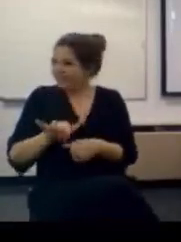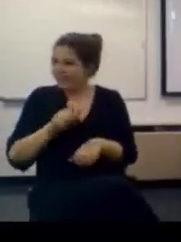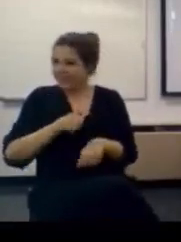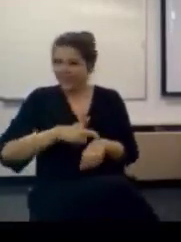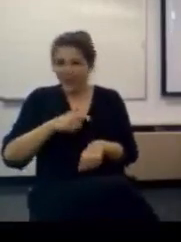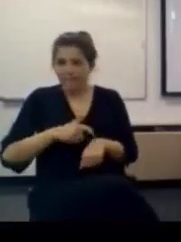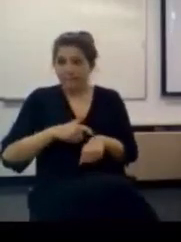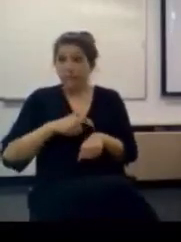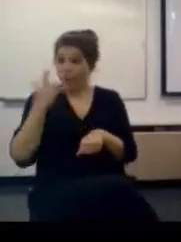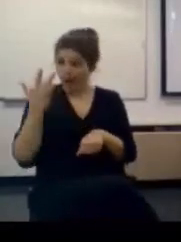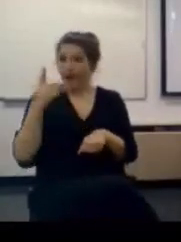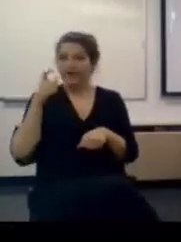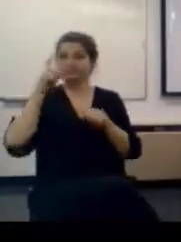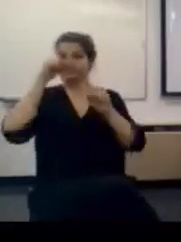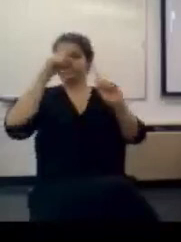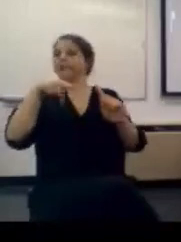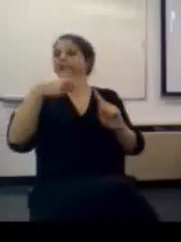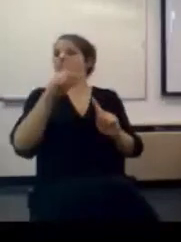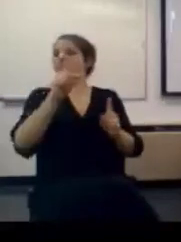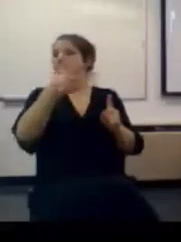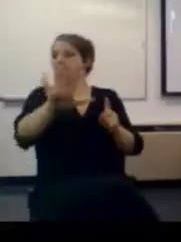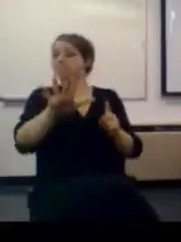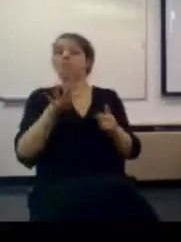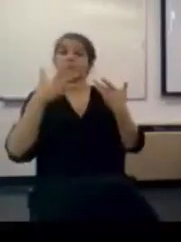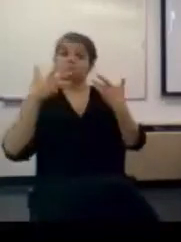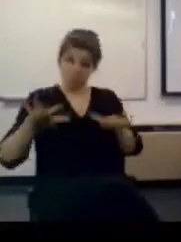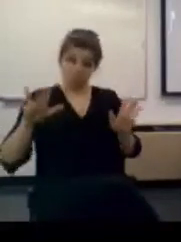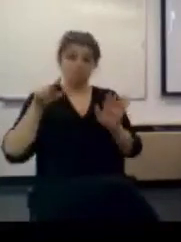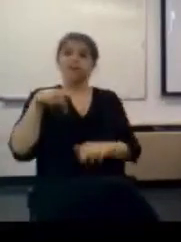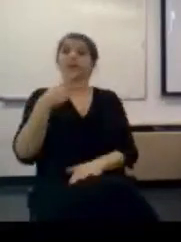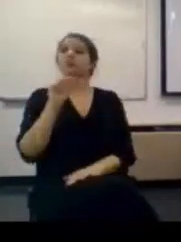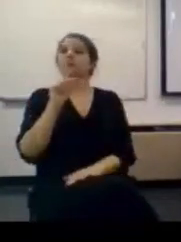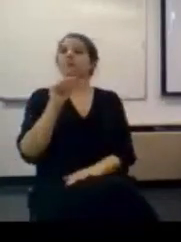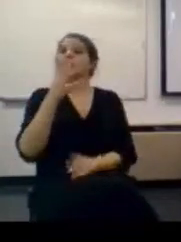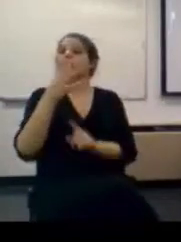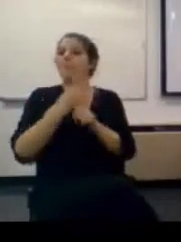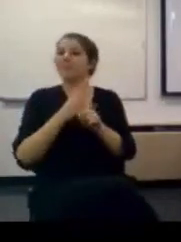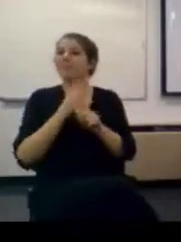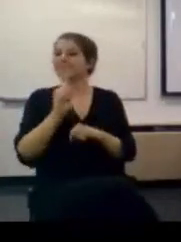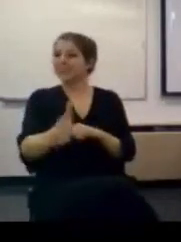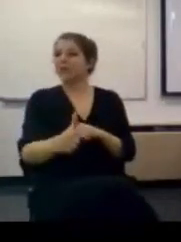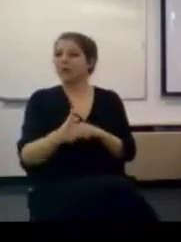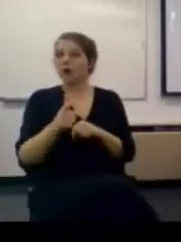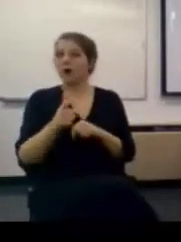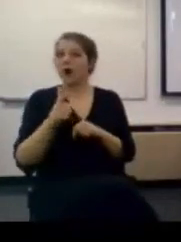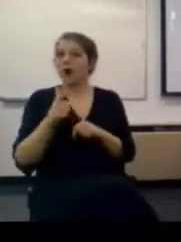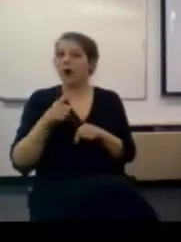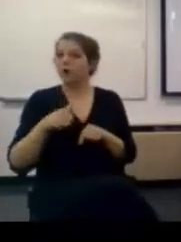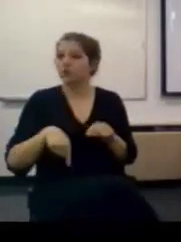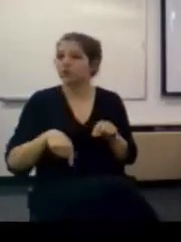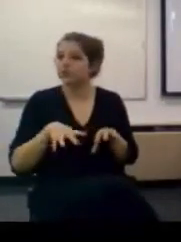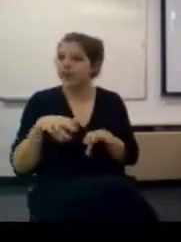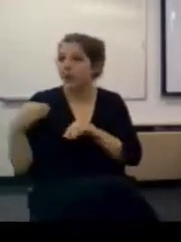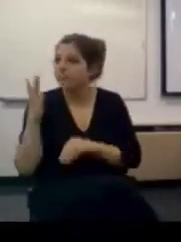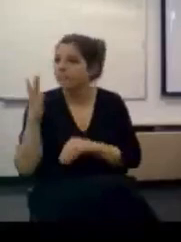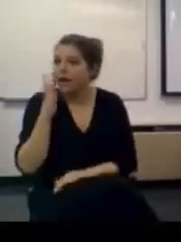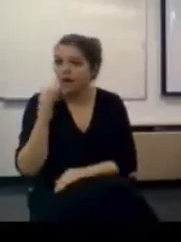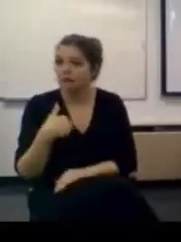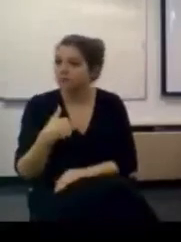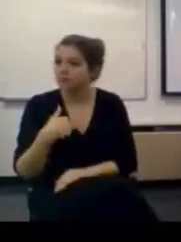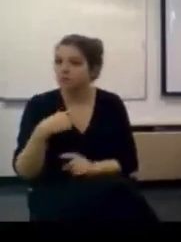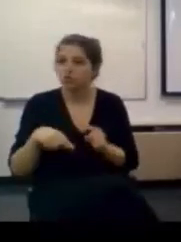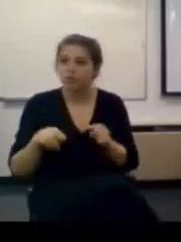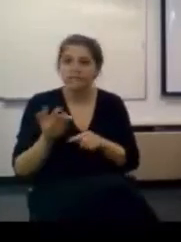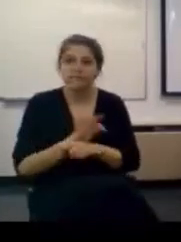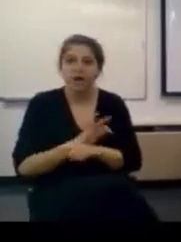right? Because I needed to finish my dissertation. And so when I finished my dissertation, about 4 months later, I found I couldn't get